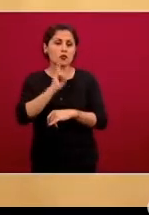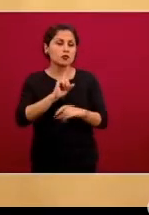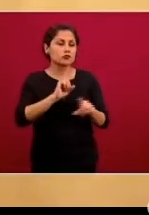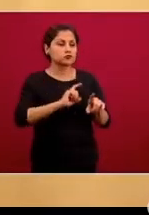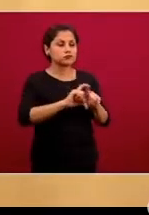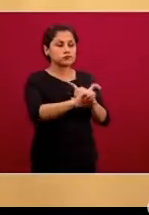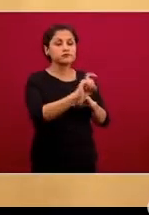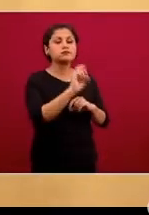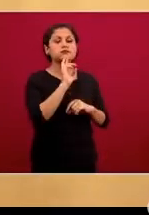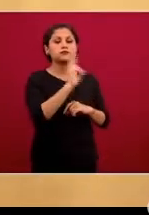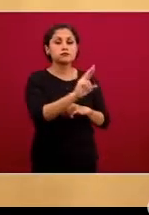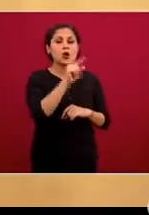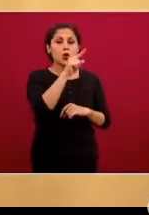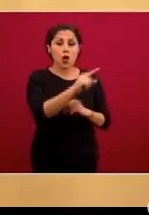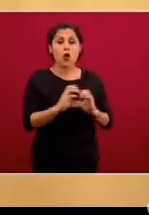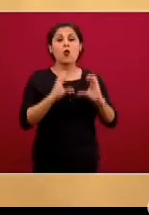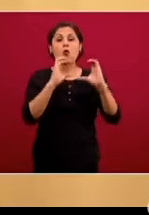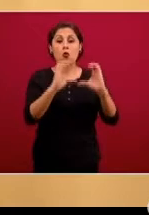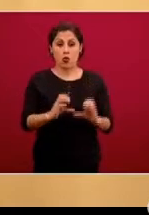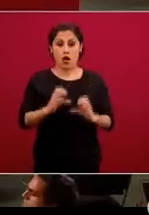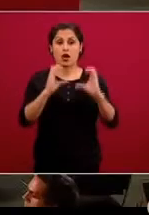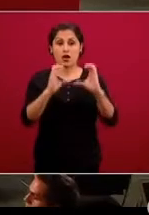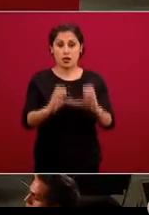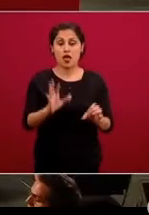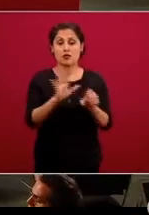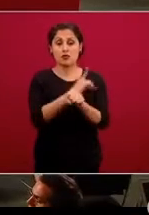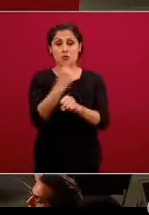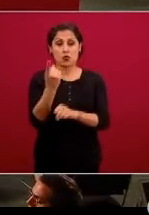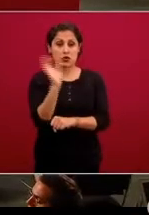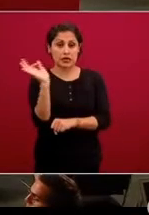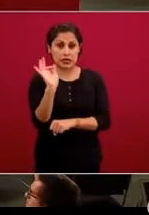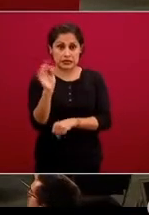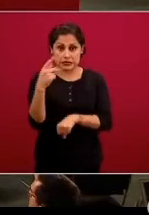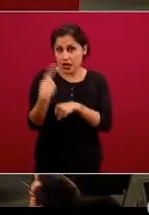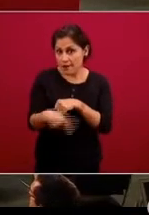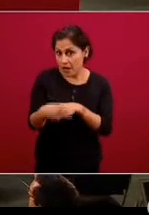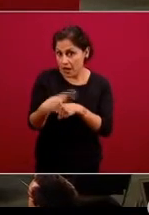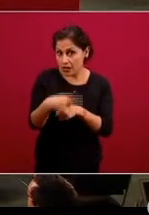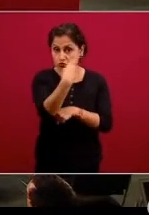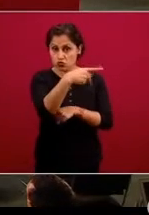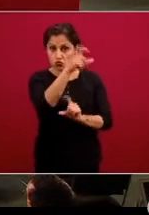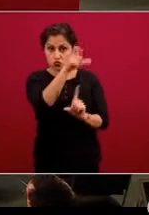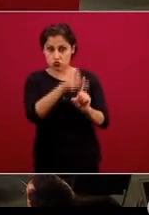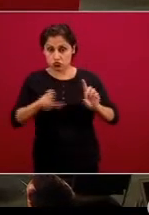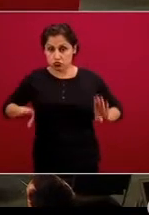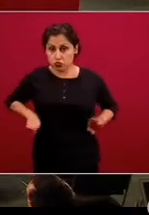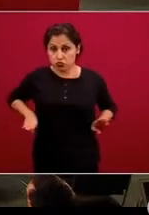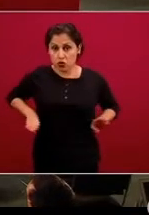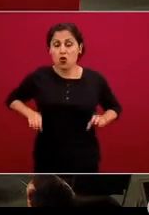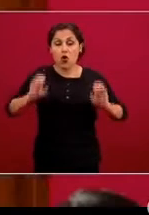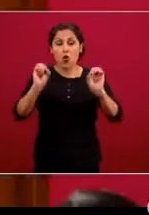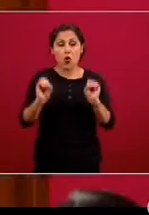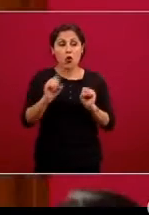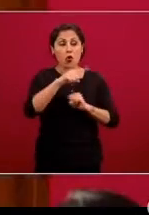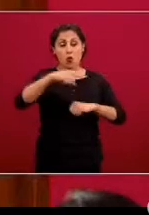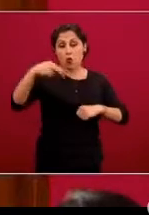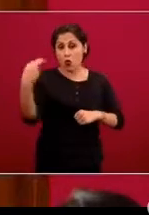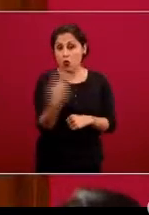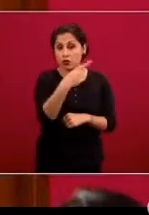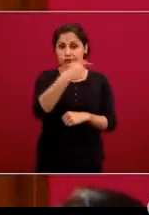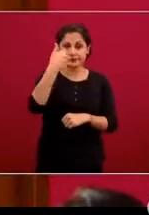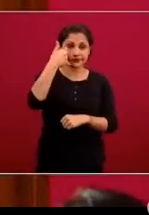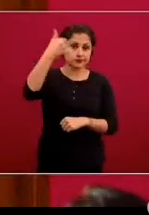bot could say, according to what you're telling me, this sounds serious, please call 911 and seek medical